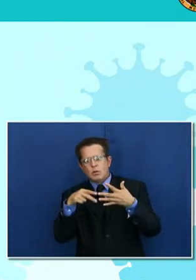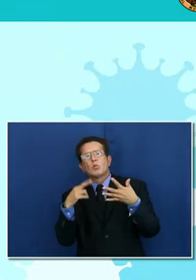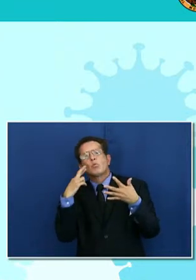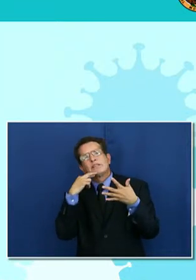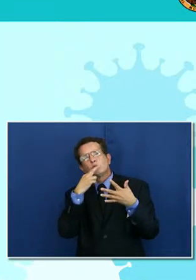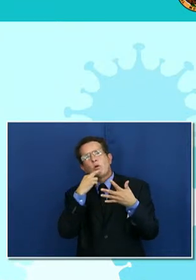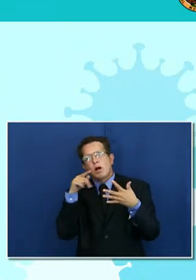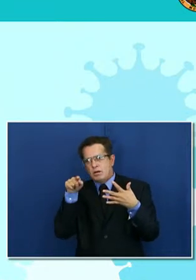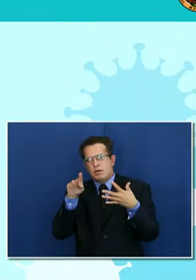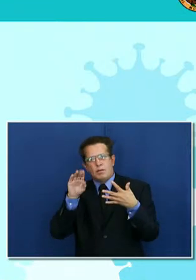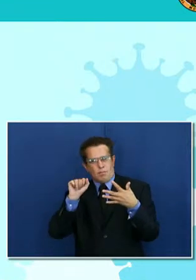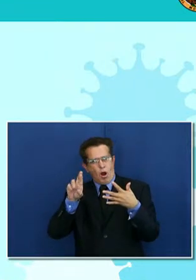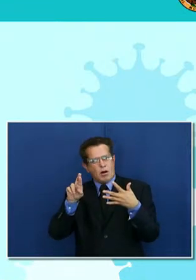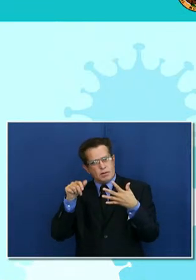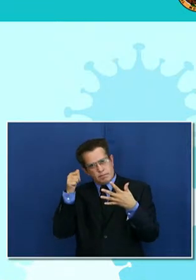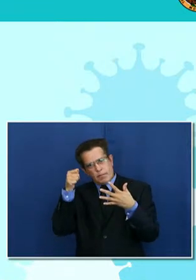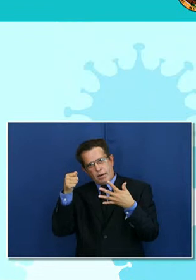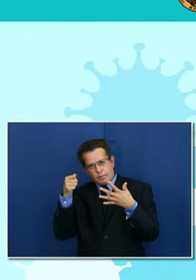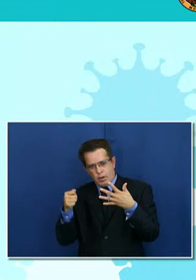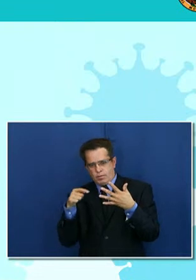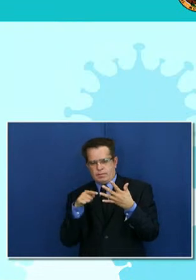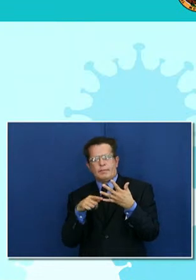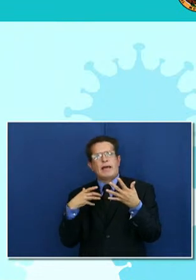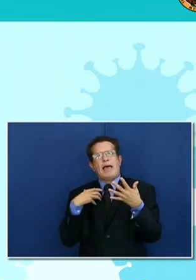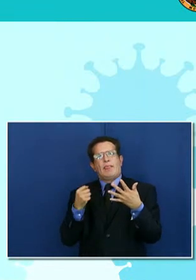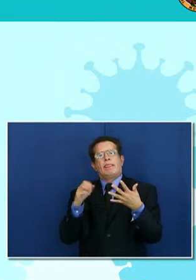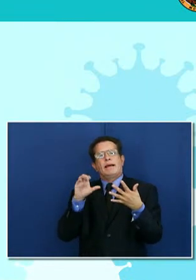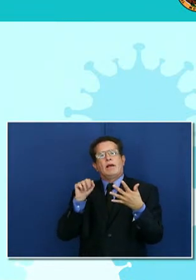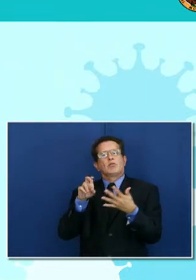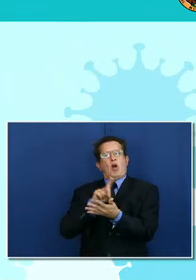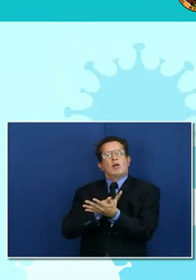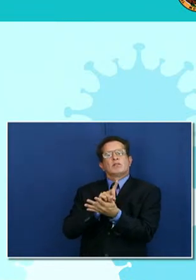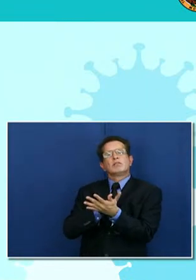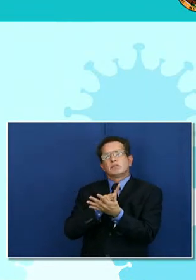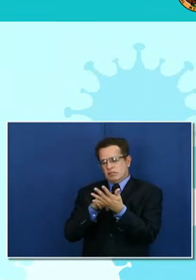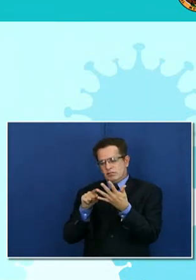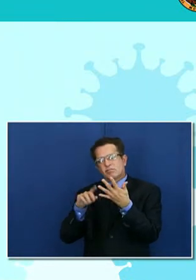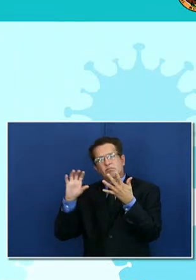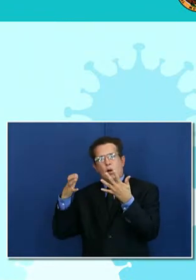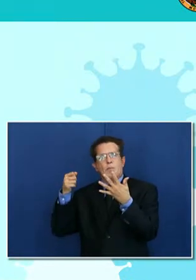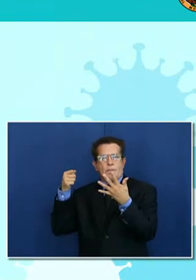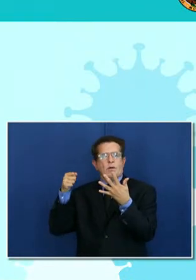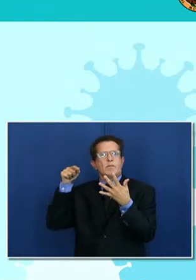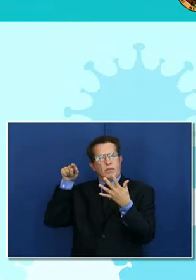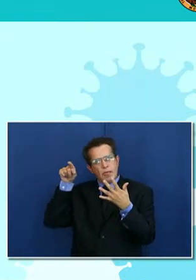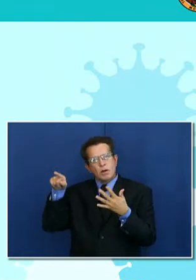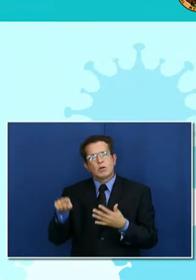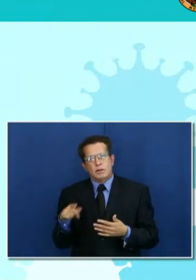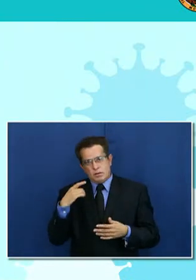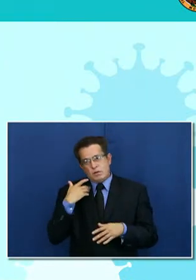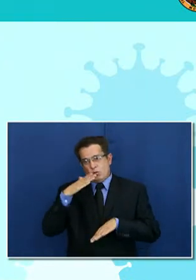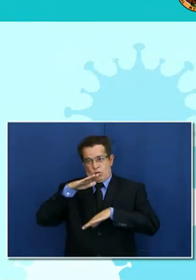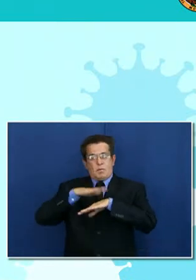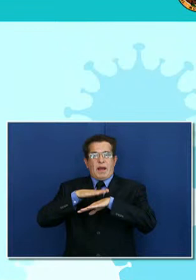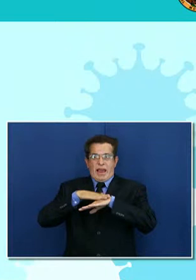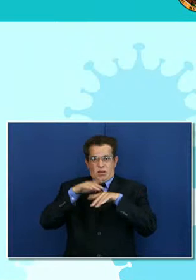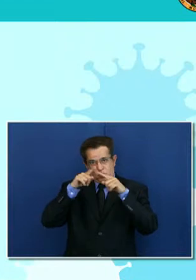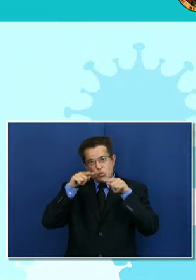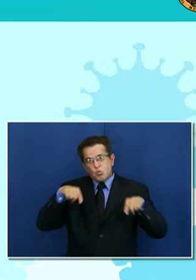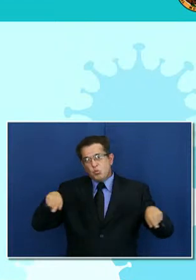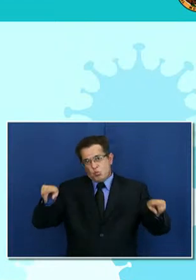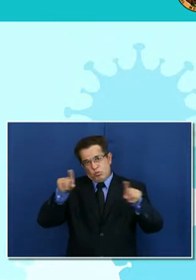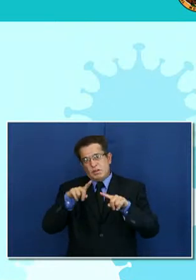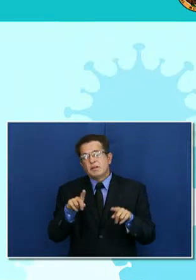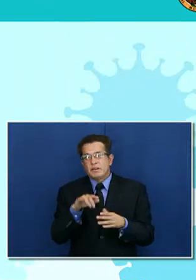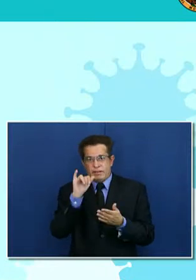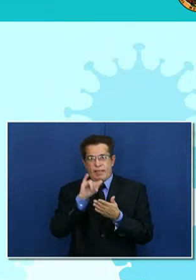in a restaurant/bar, and 1 in a healthcare setting. Now, as a reminder, while the number of outbreaks in community settings